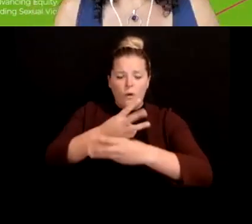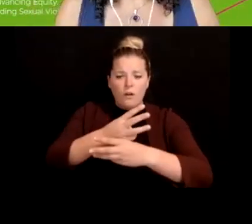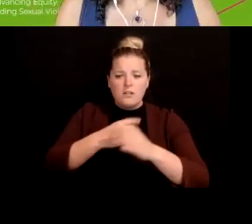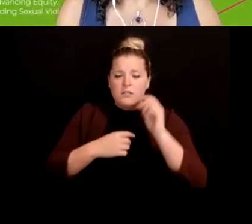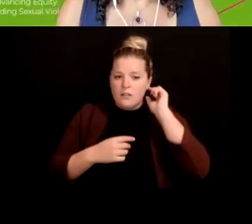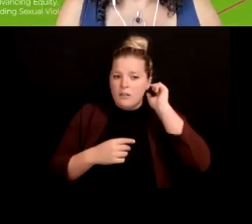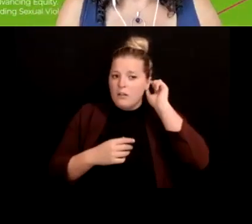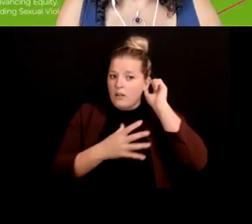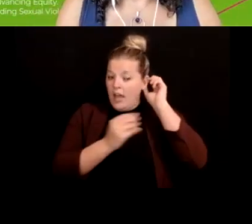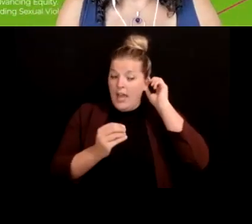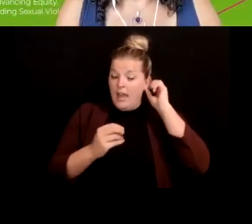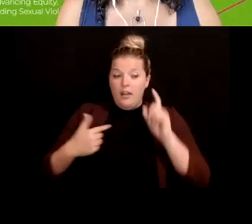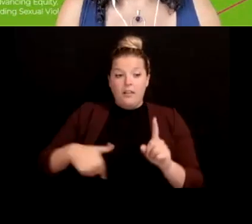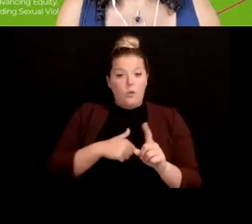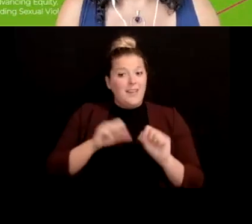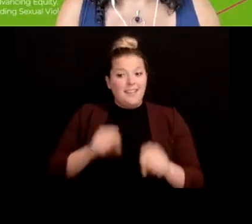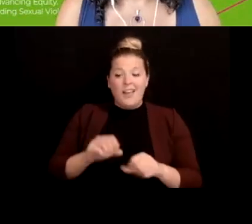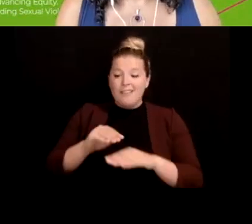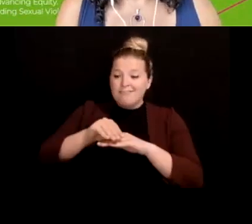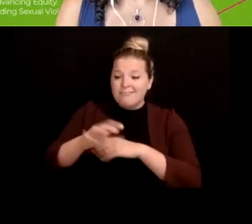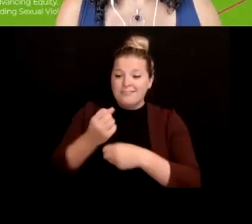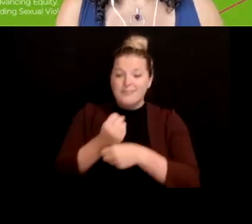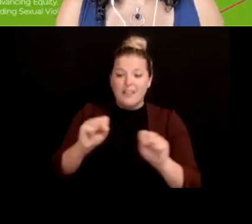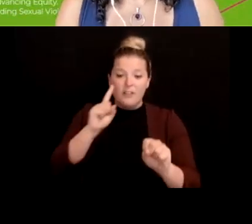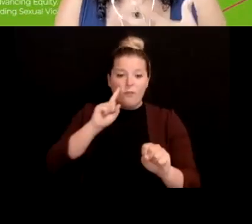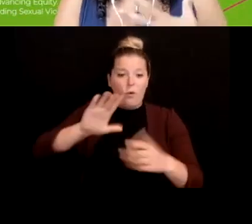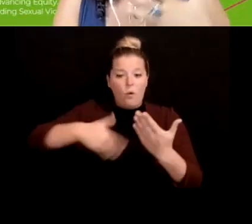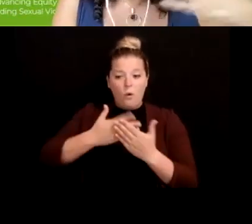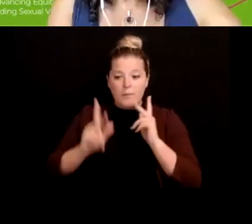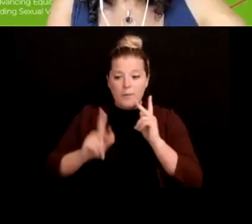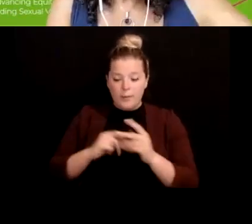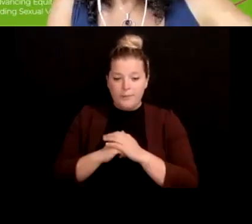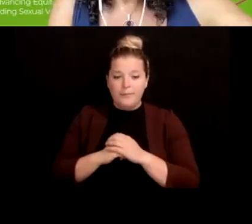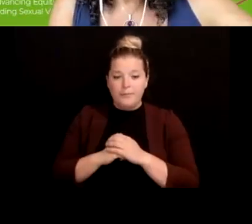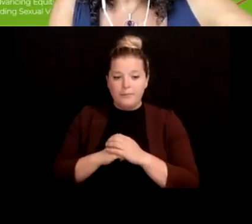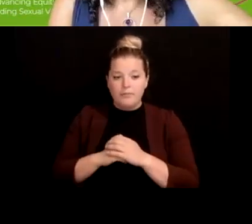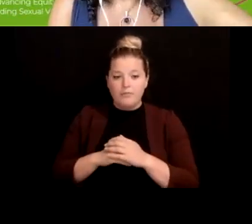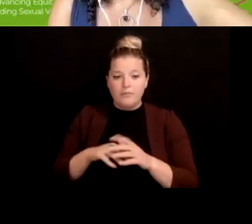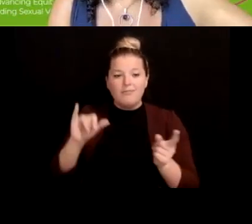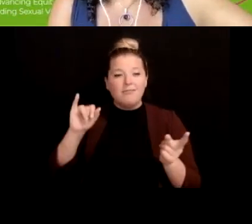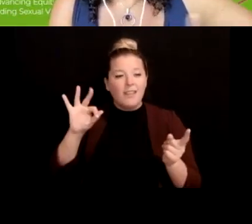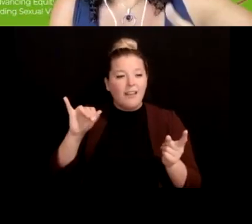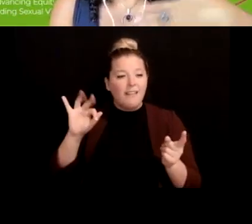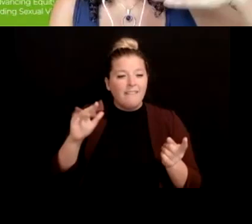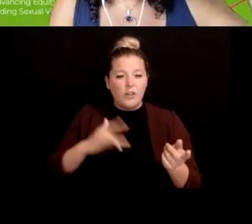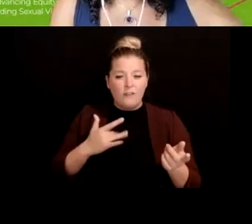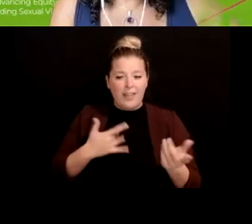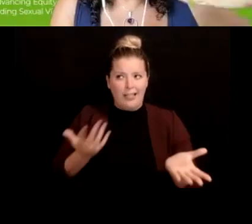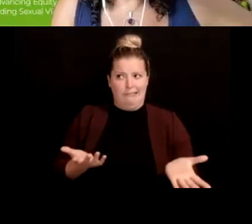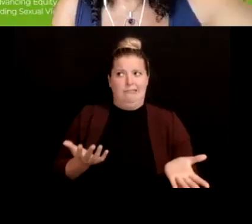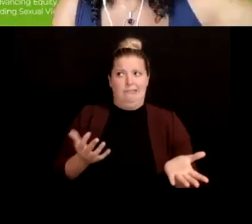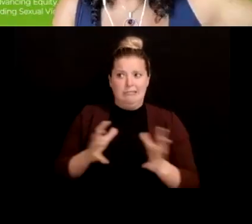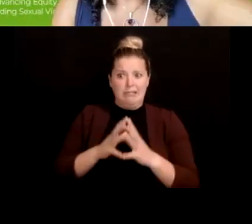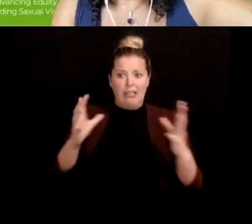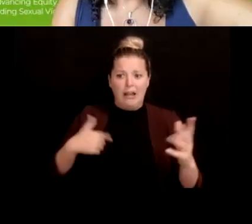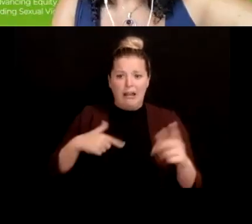ultimately create safety for all of us. And if you don't feel able to go all that way, there are ways that you